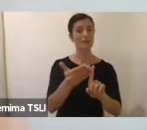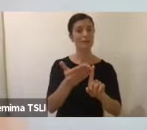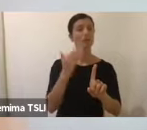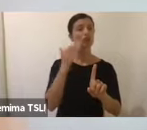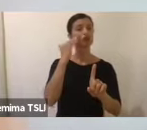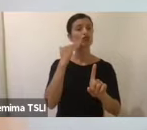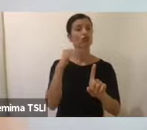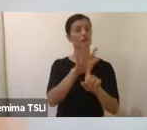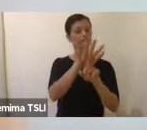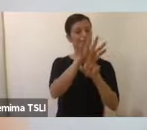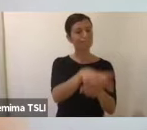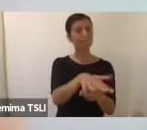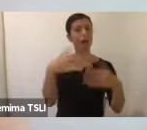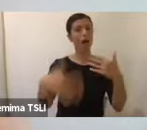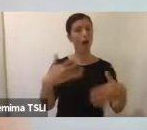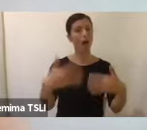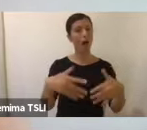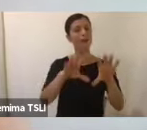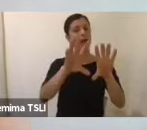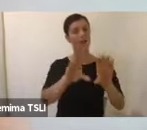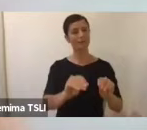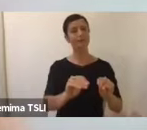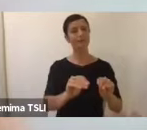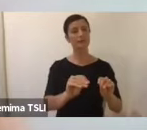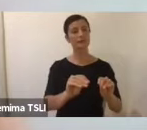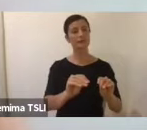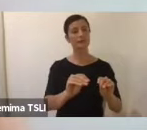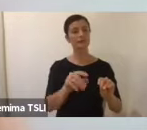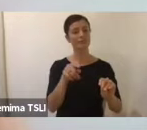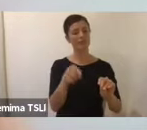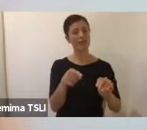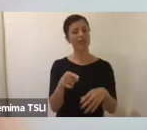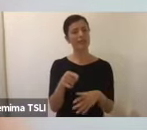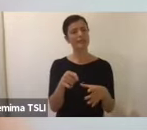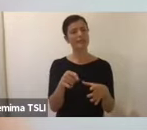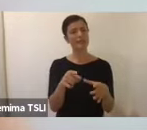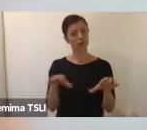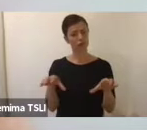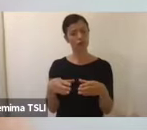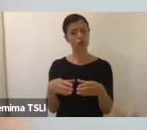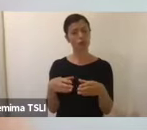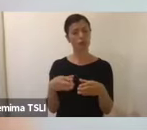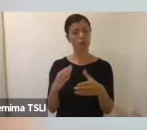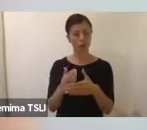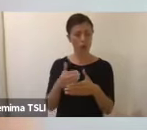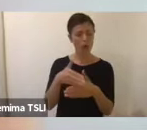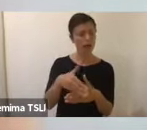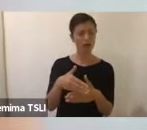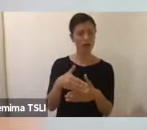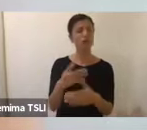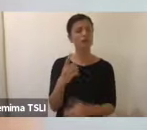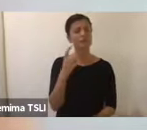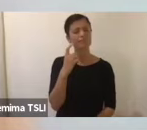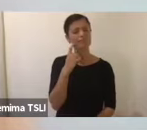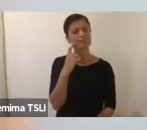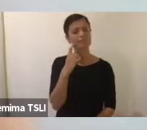so this has been such tender and connecting work there's been deep exploration of ethics some profound